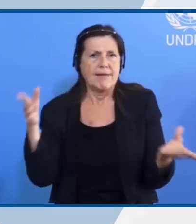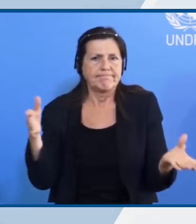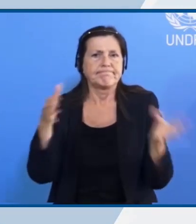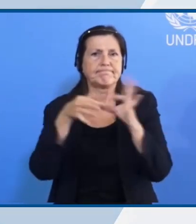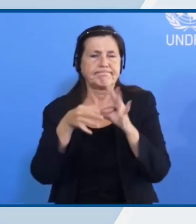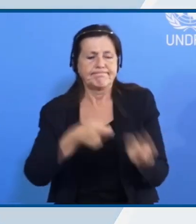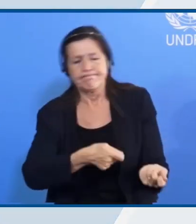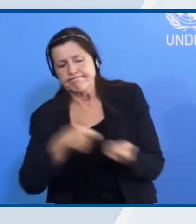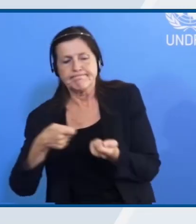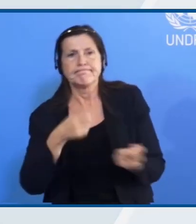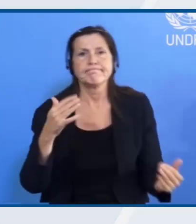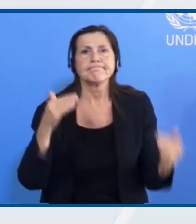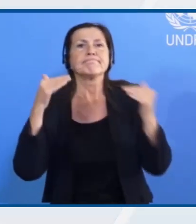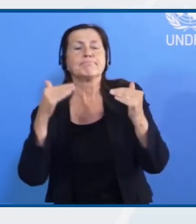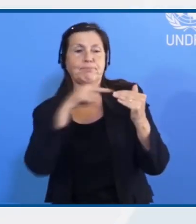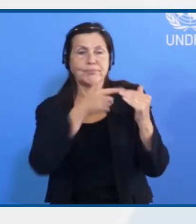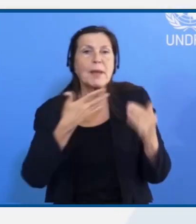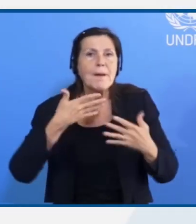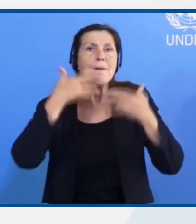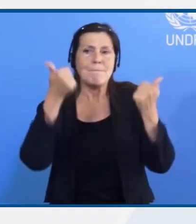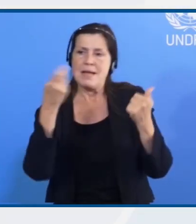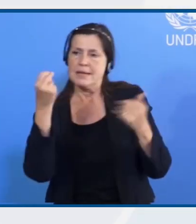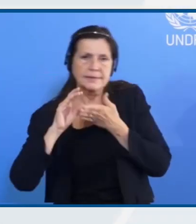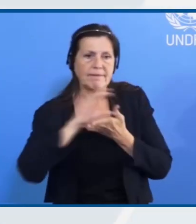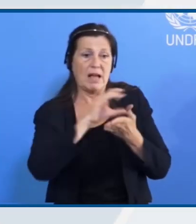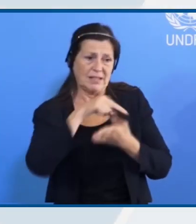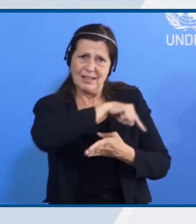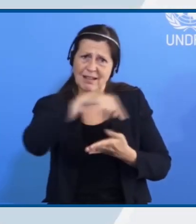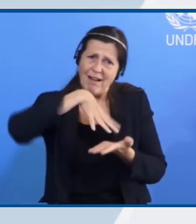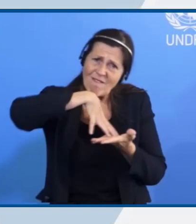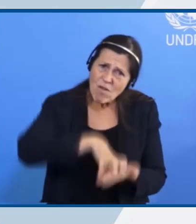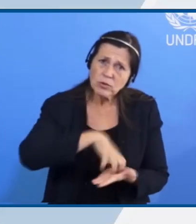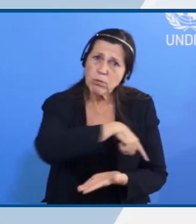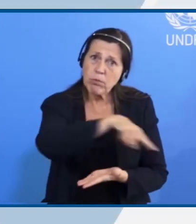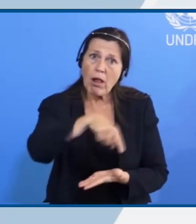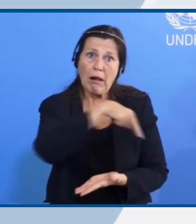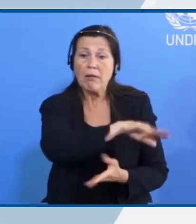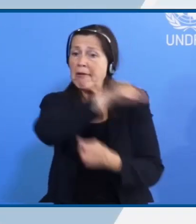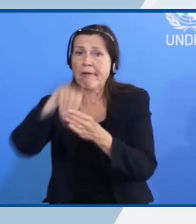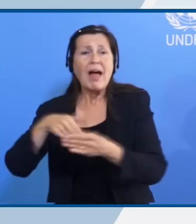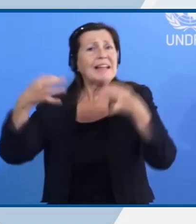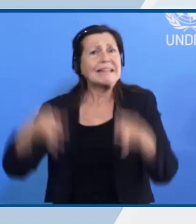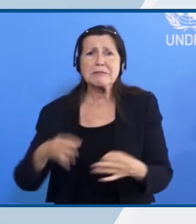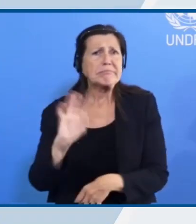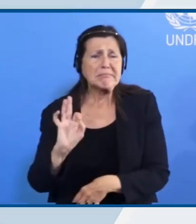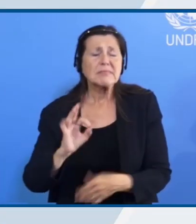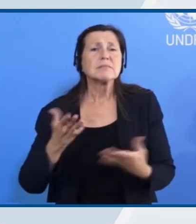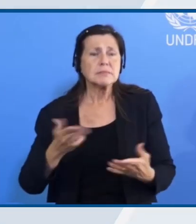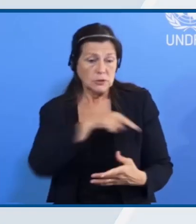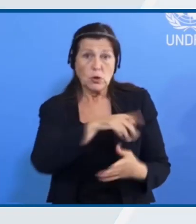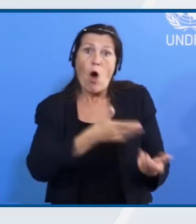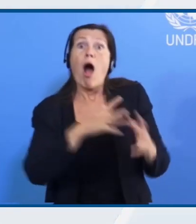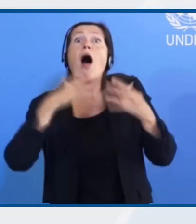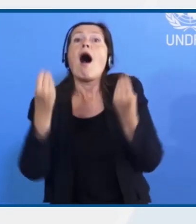better access financing that empowers the most vulnerable in decision-making? How can civil society and women's